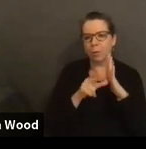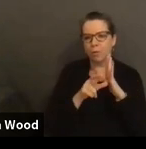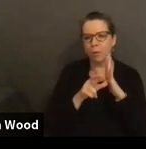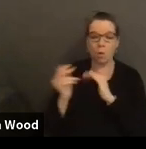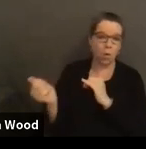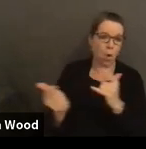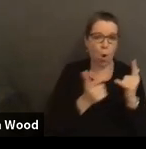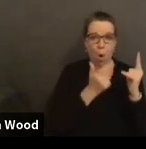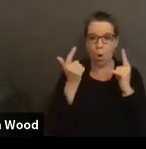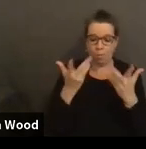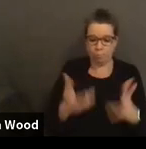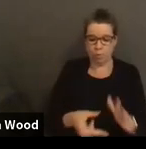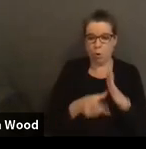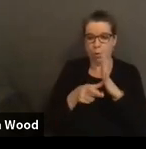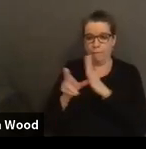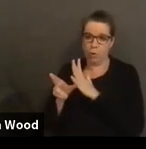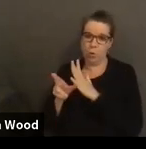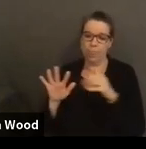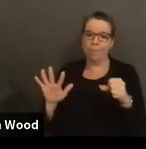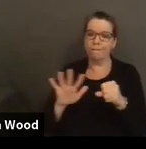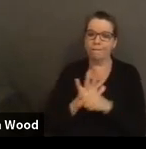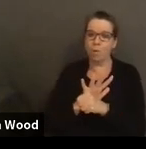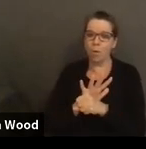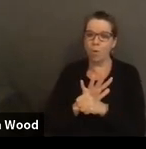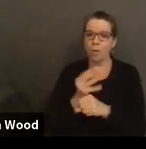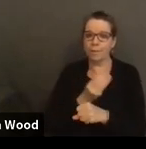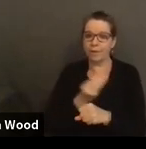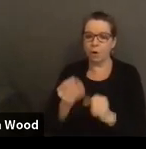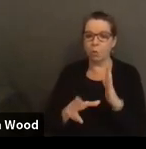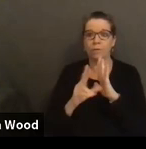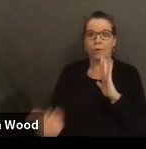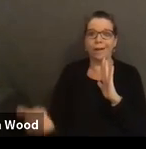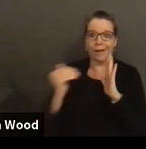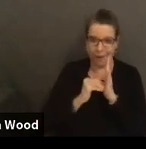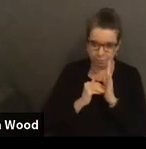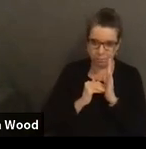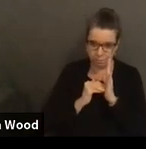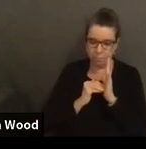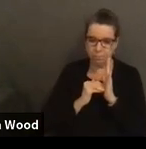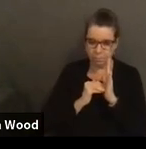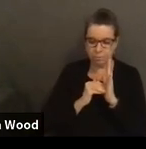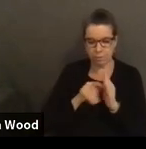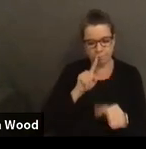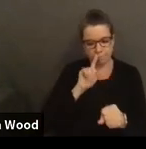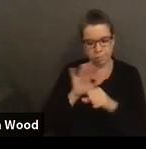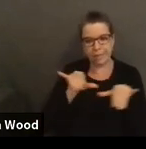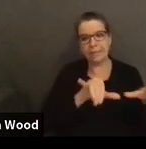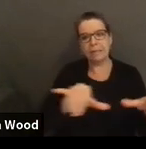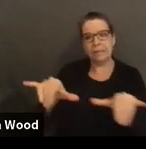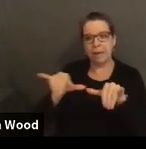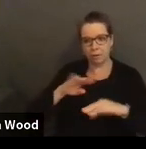are reviewed, the full set of materials will be reviewed once again to ensure that the standards are